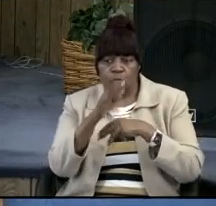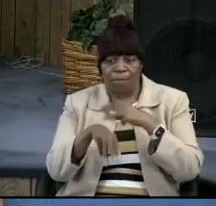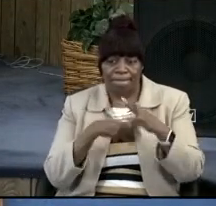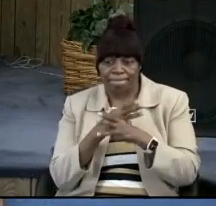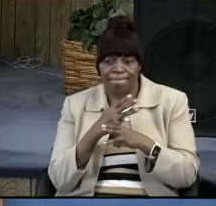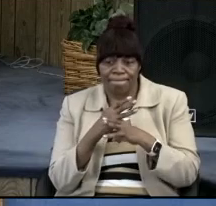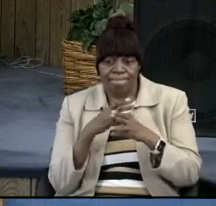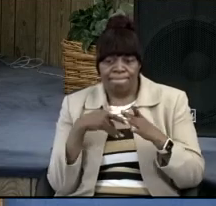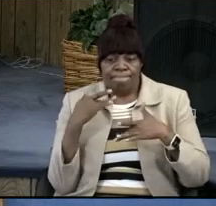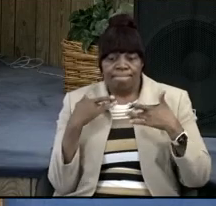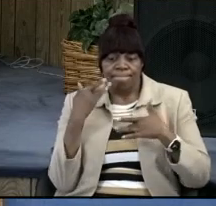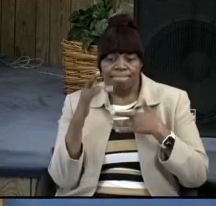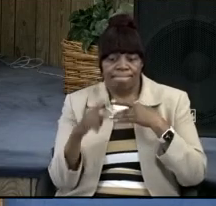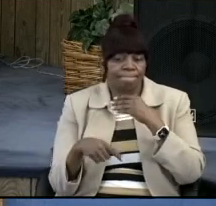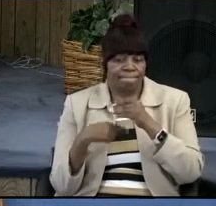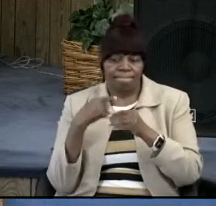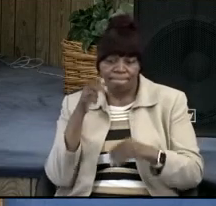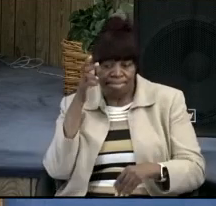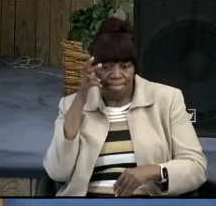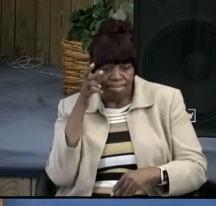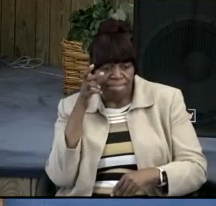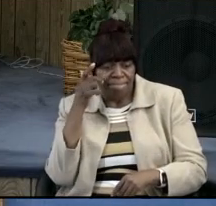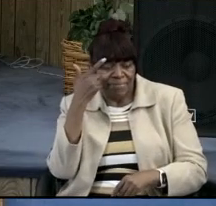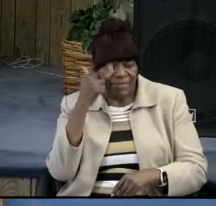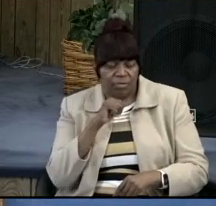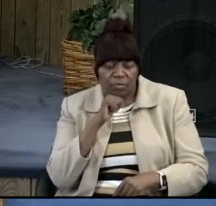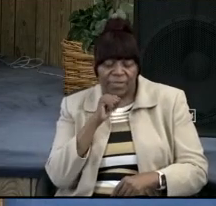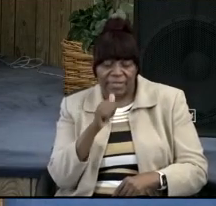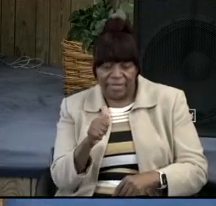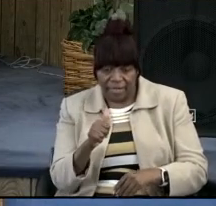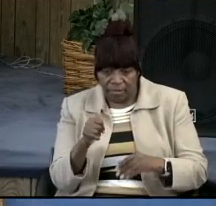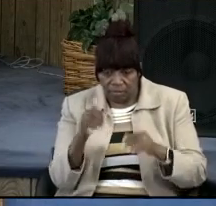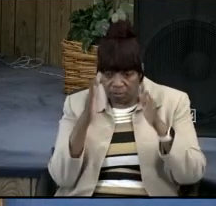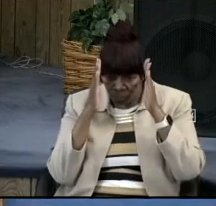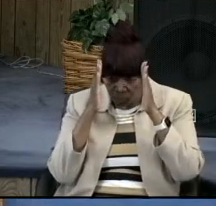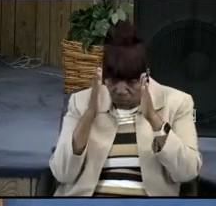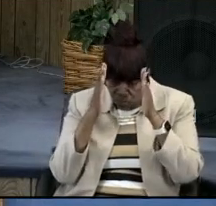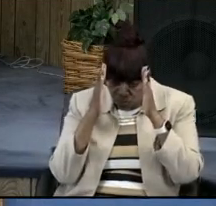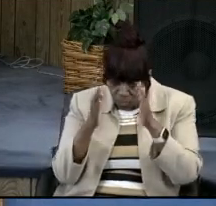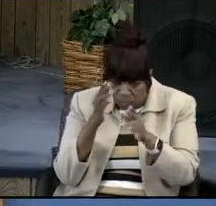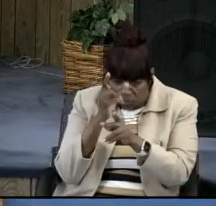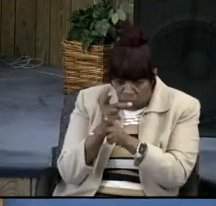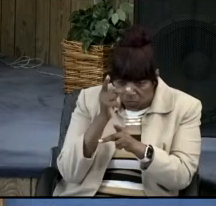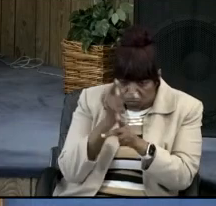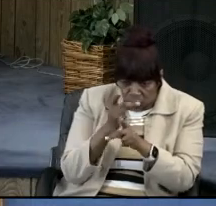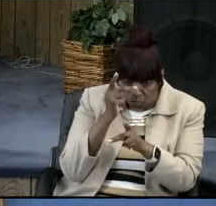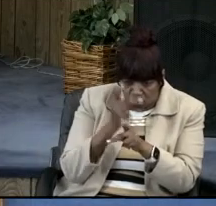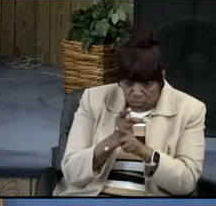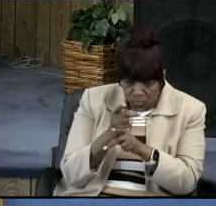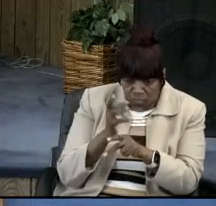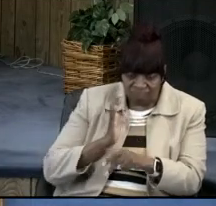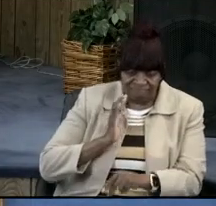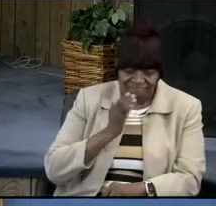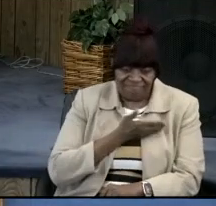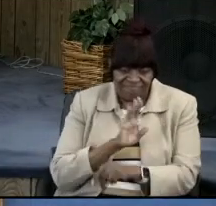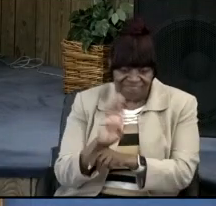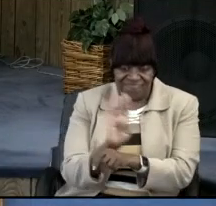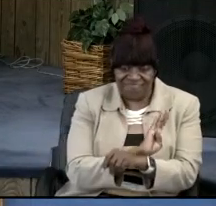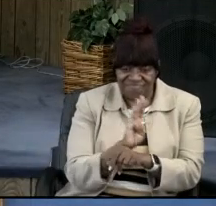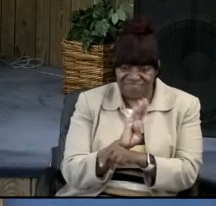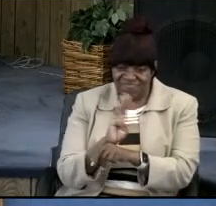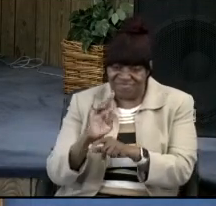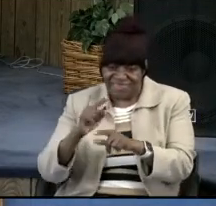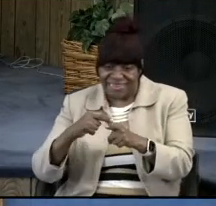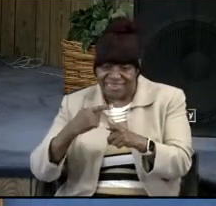All of a sudden now, because we have not monitored or had good stewardship over our behavior,